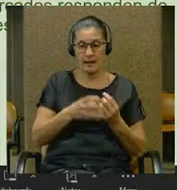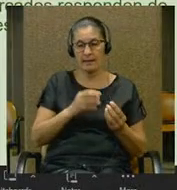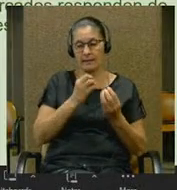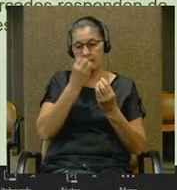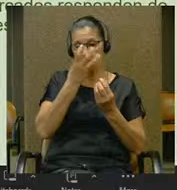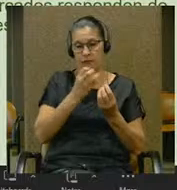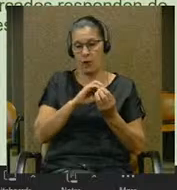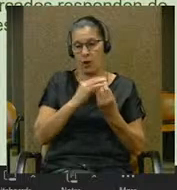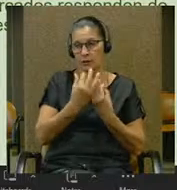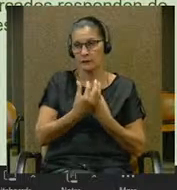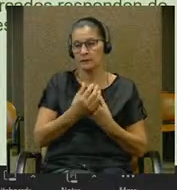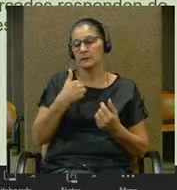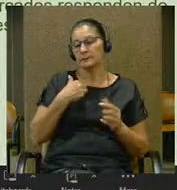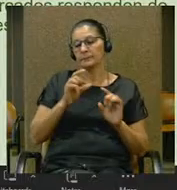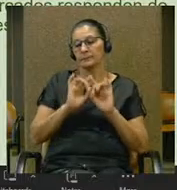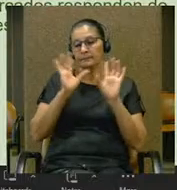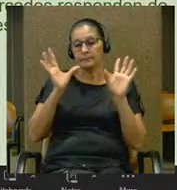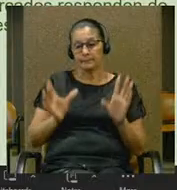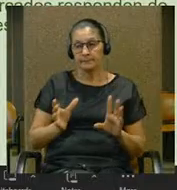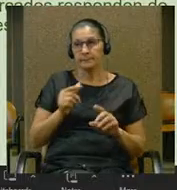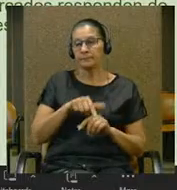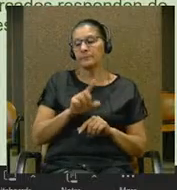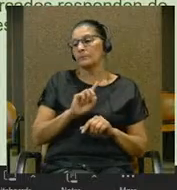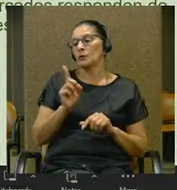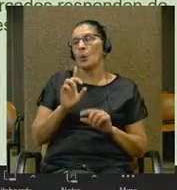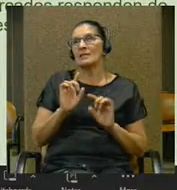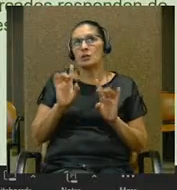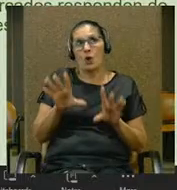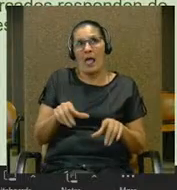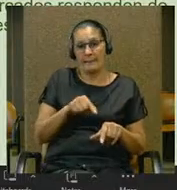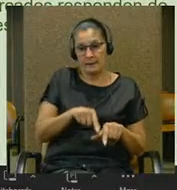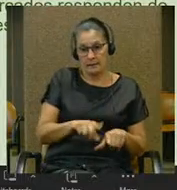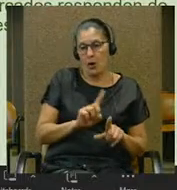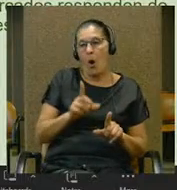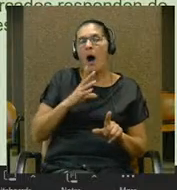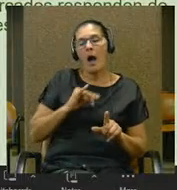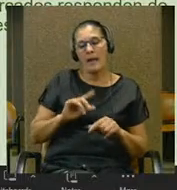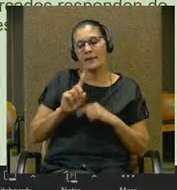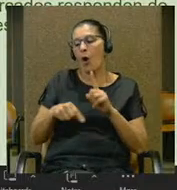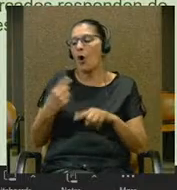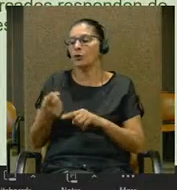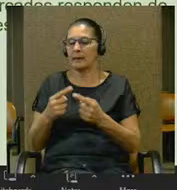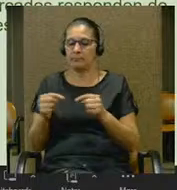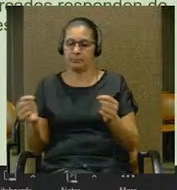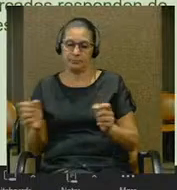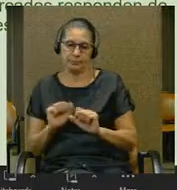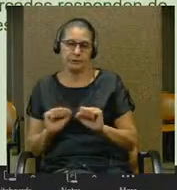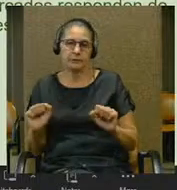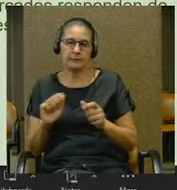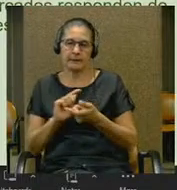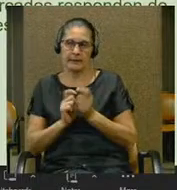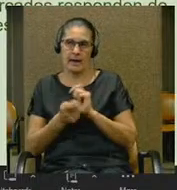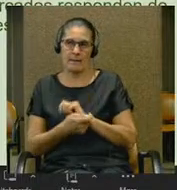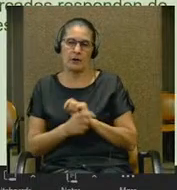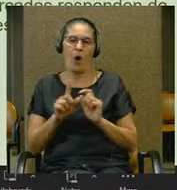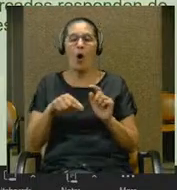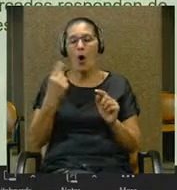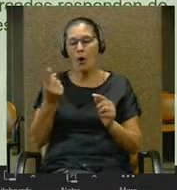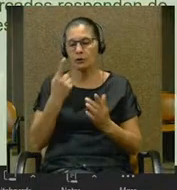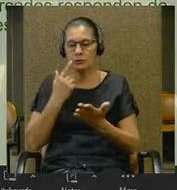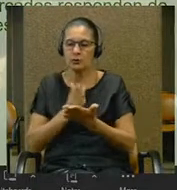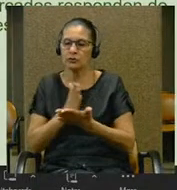or if this prohibition does not continue, this is not only about this. There are other possible changes,